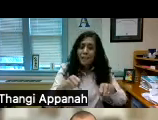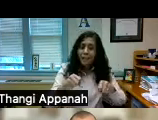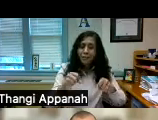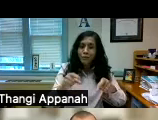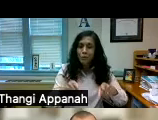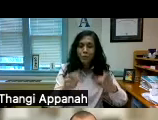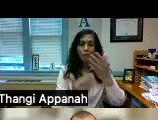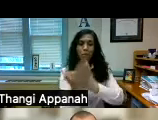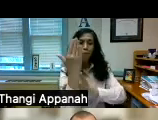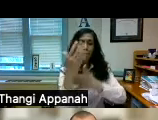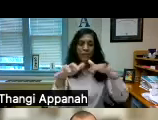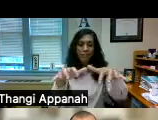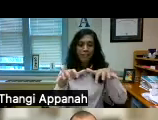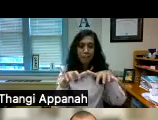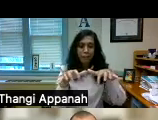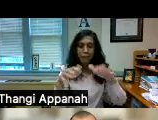small win.